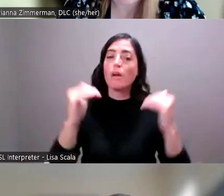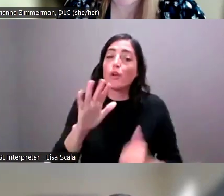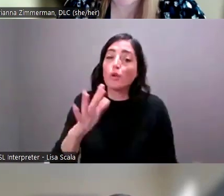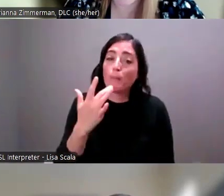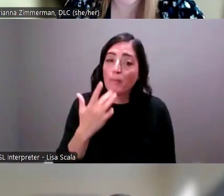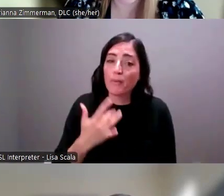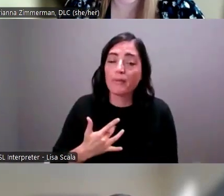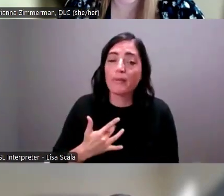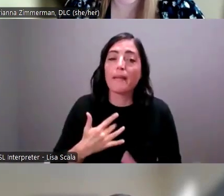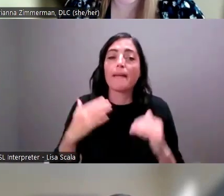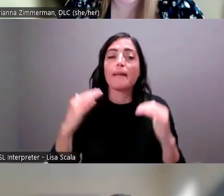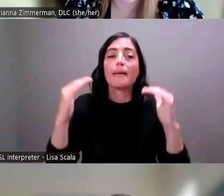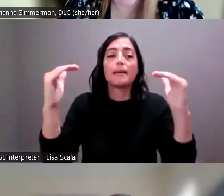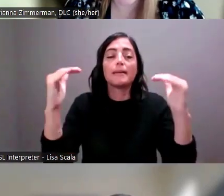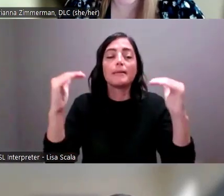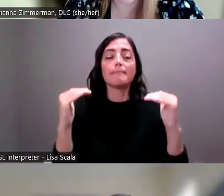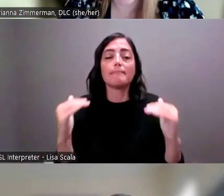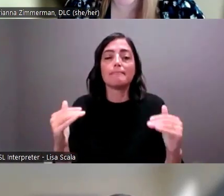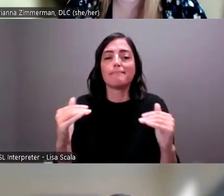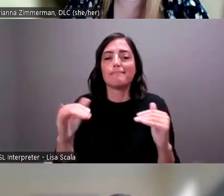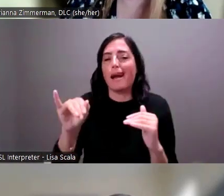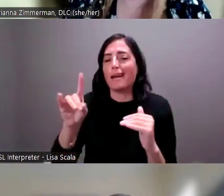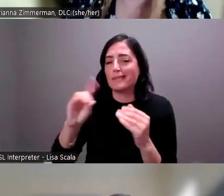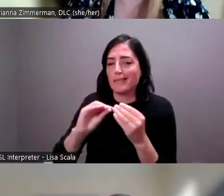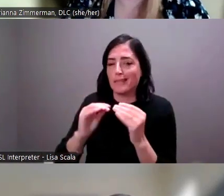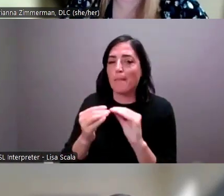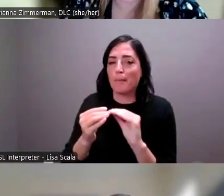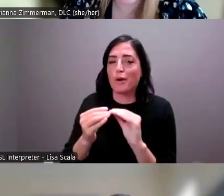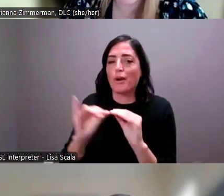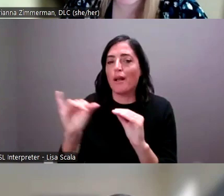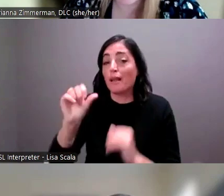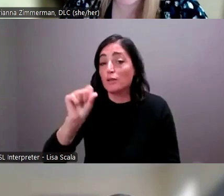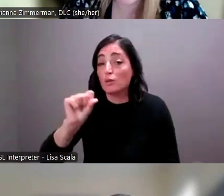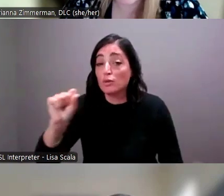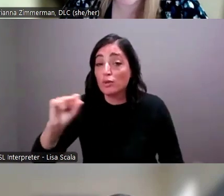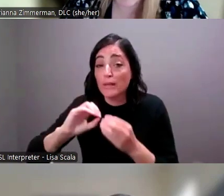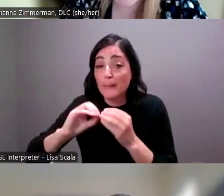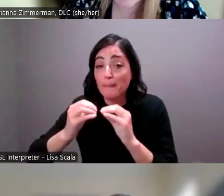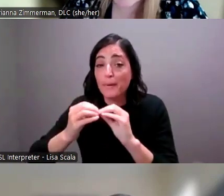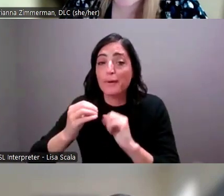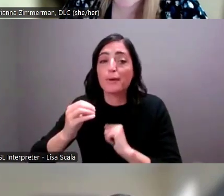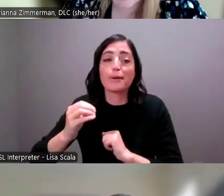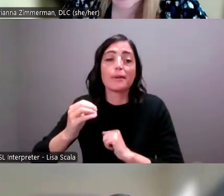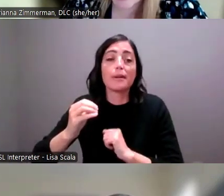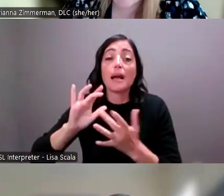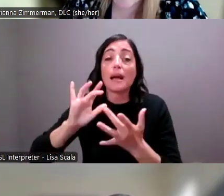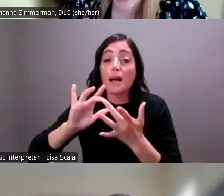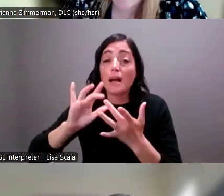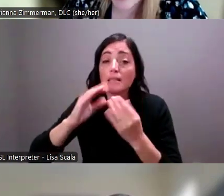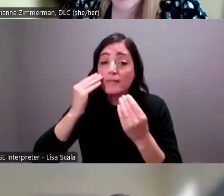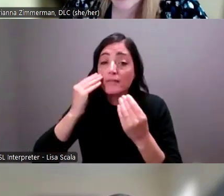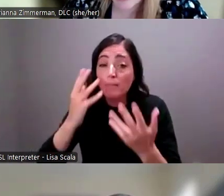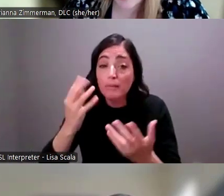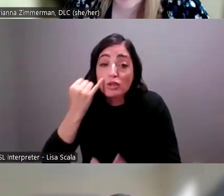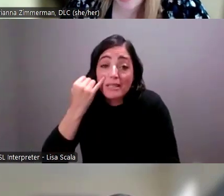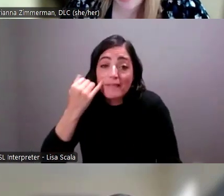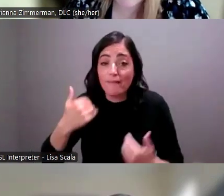a sort of ID number, such as Social Security, some contact information if you have